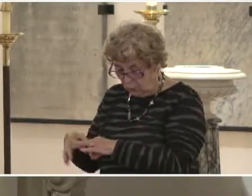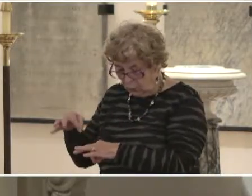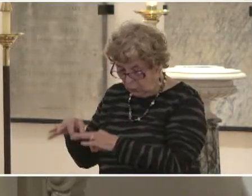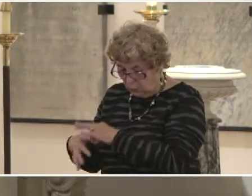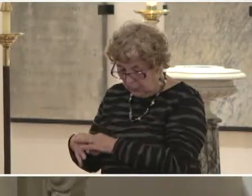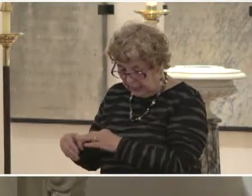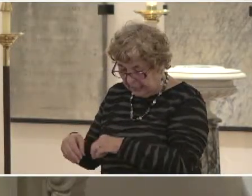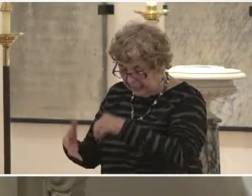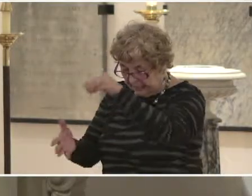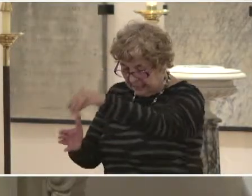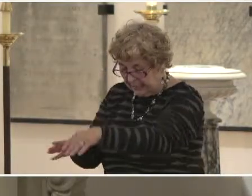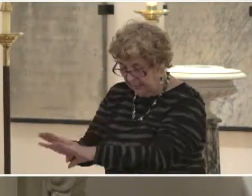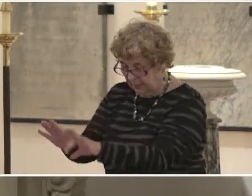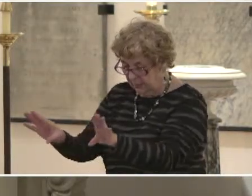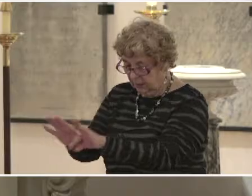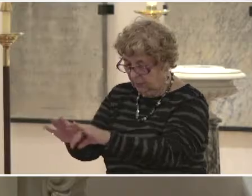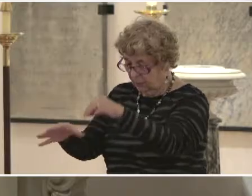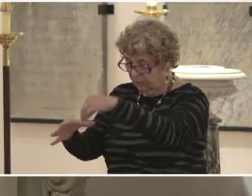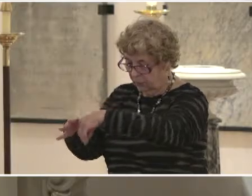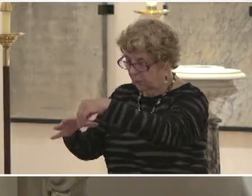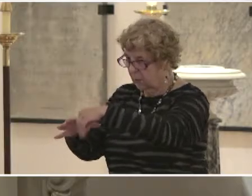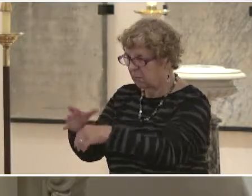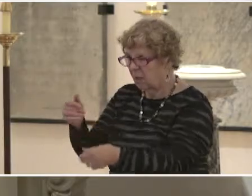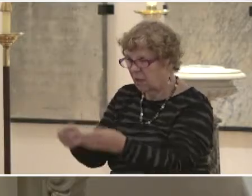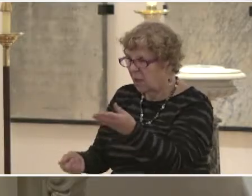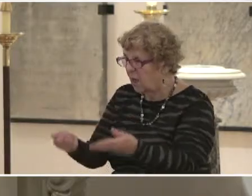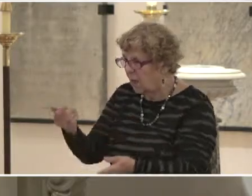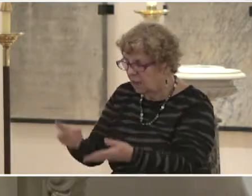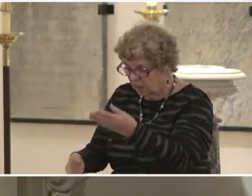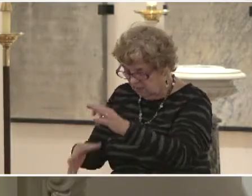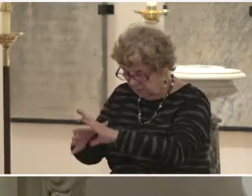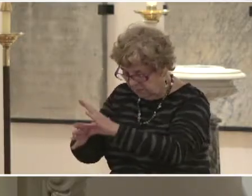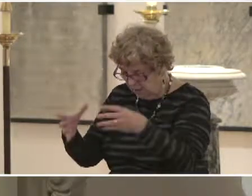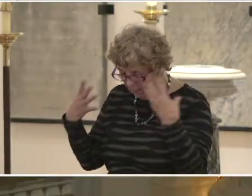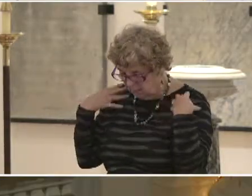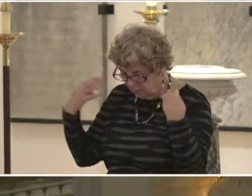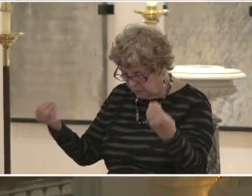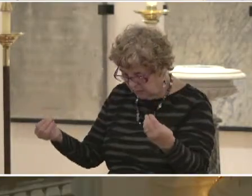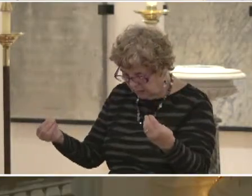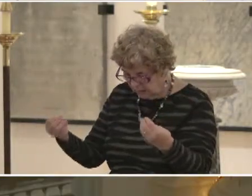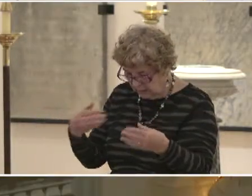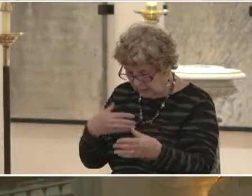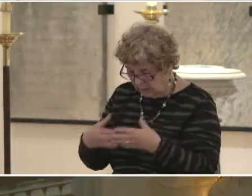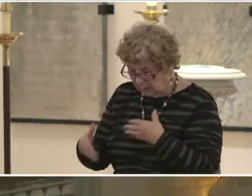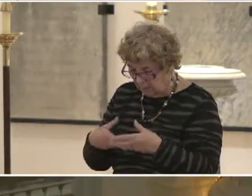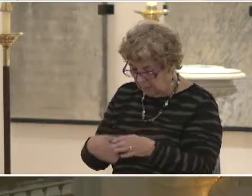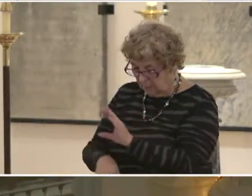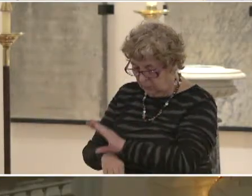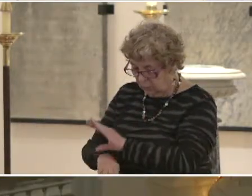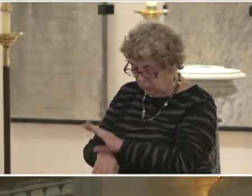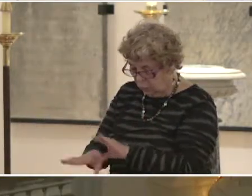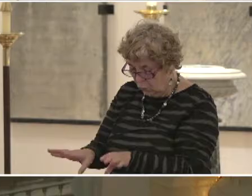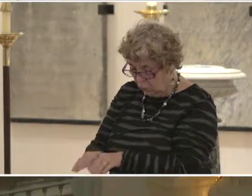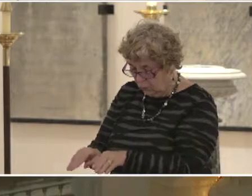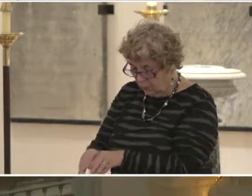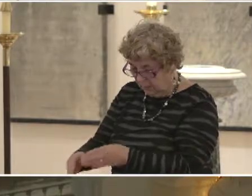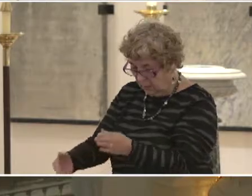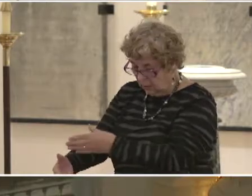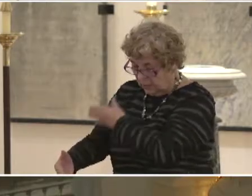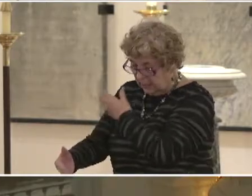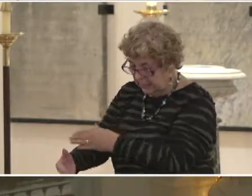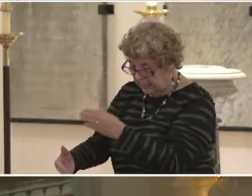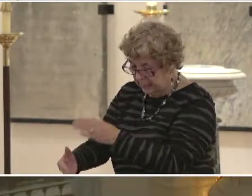Maybe faith is Mother Teresa holding the dying poor in Calcutta for 50 years, all the